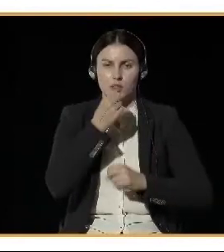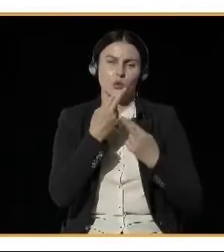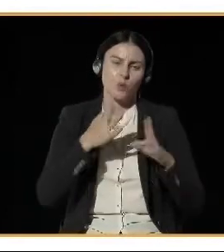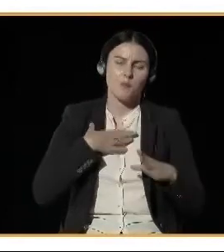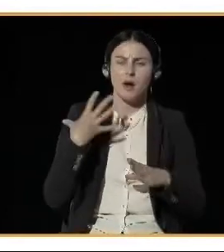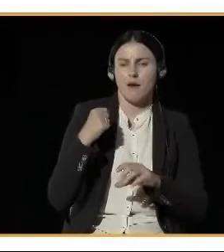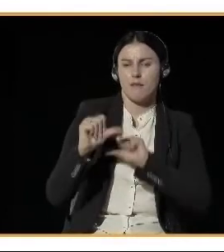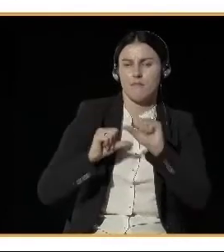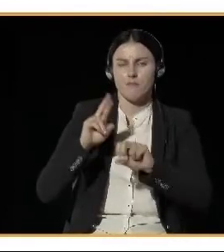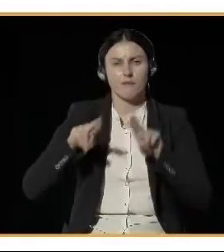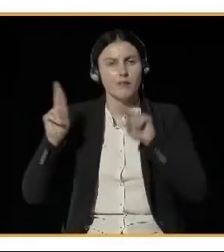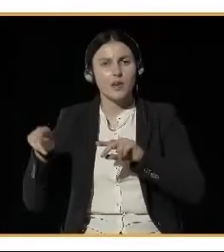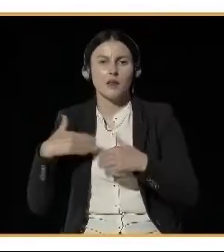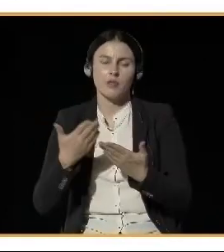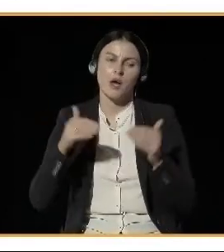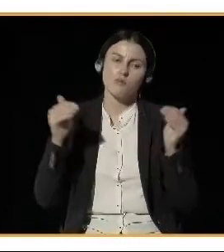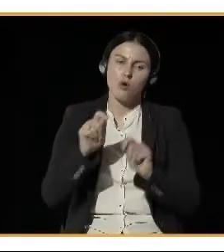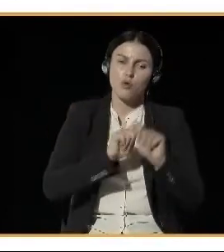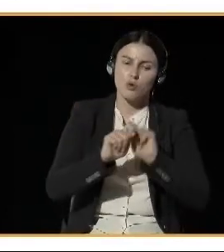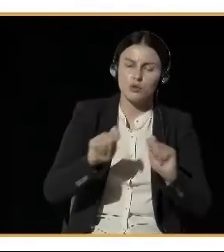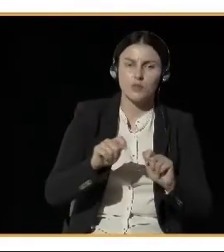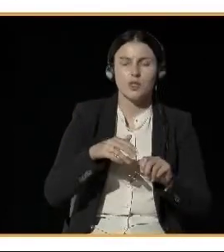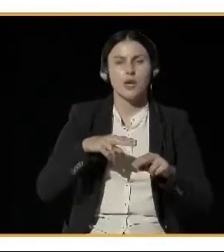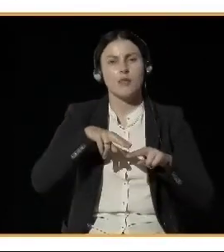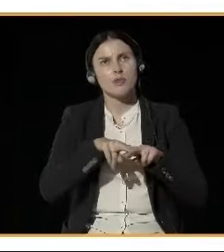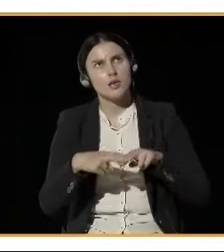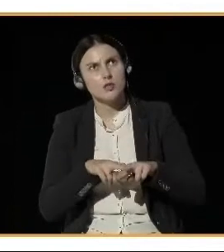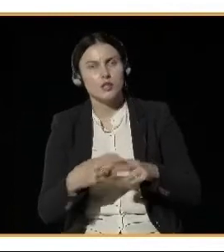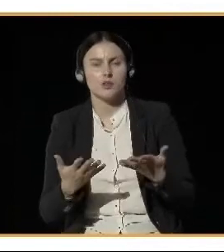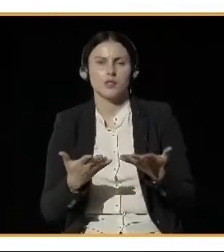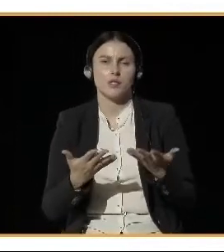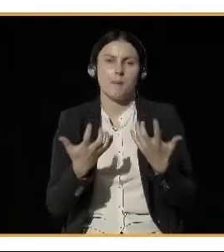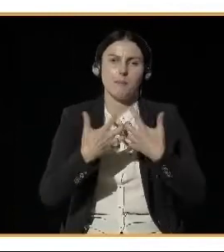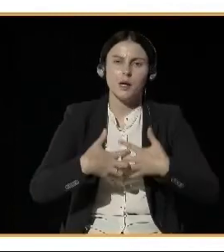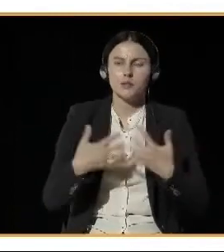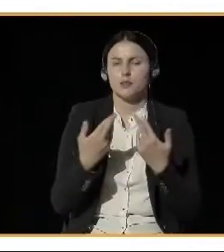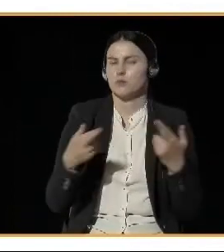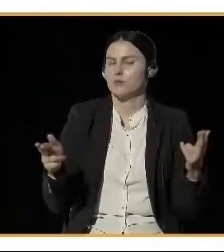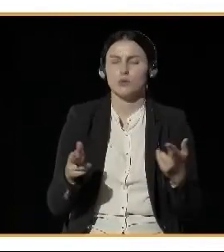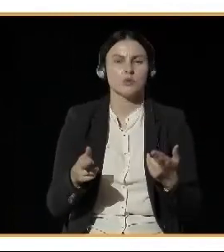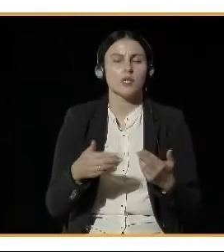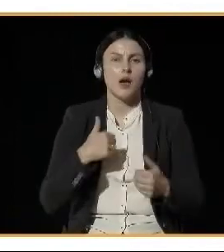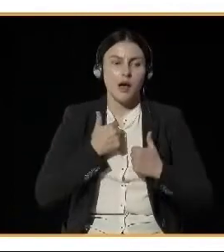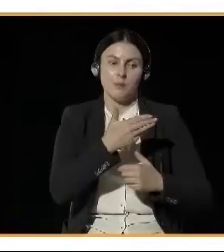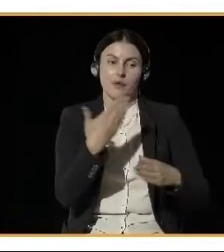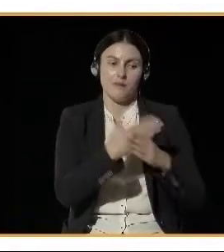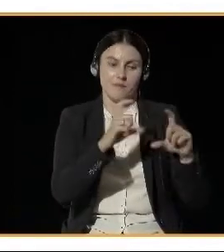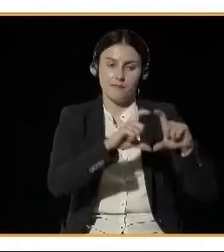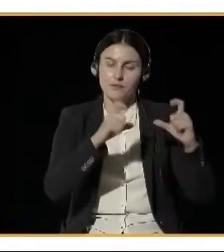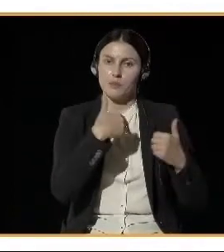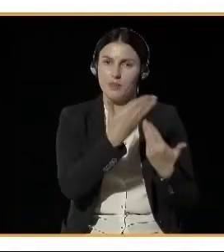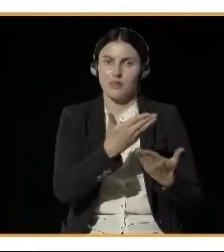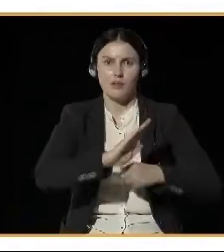many tools how company can help, can support their elderly or old workers